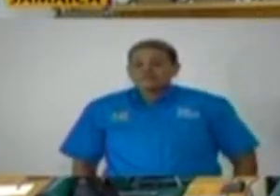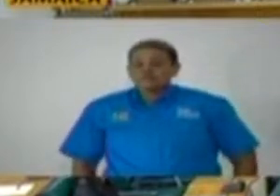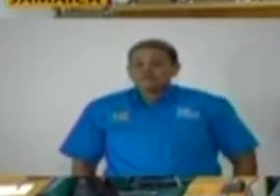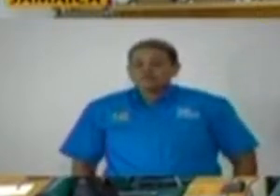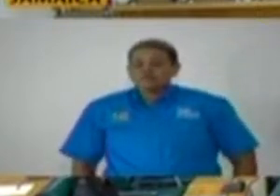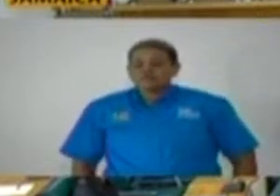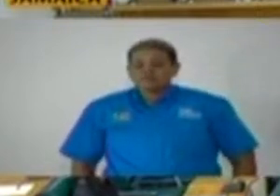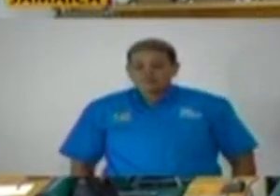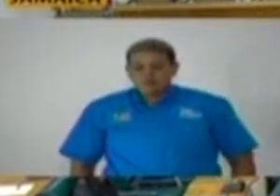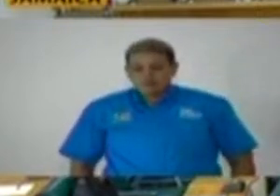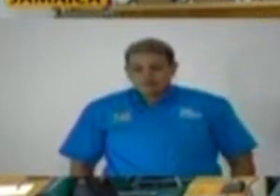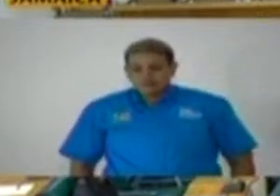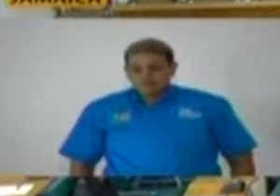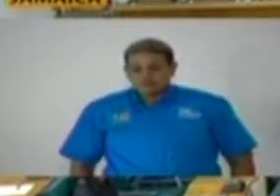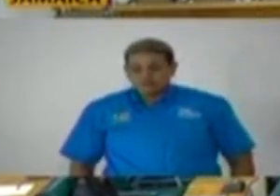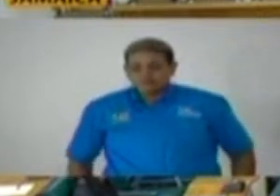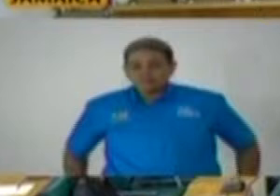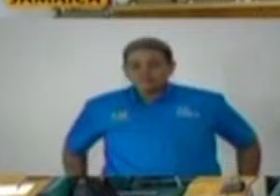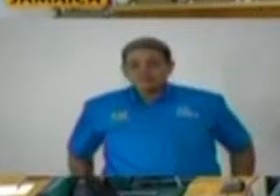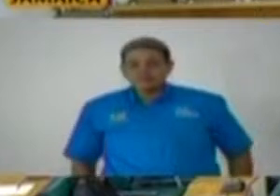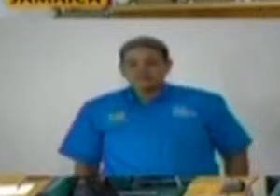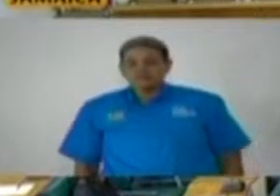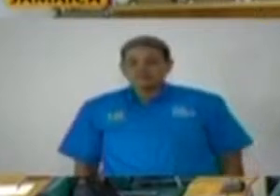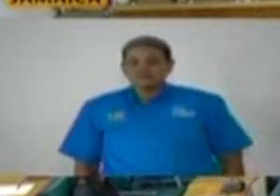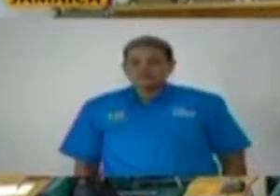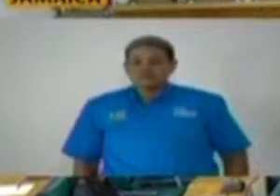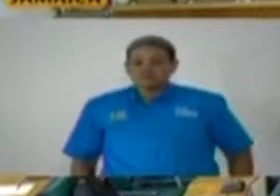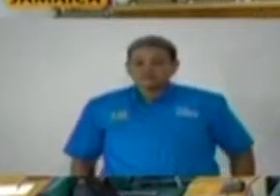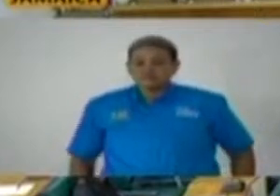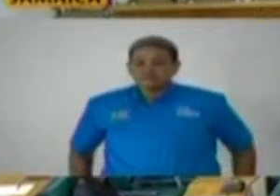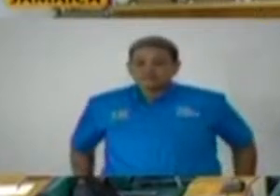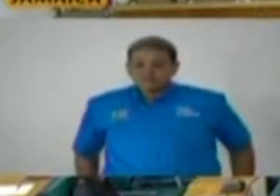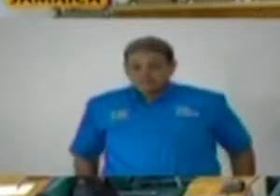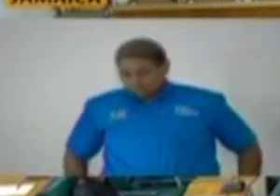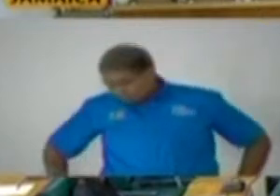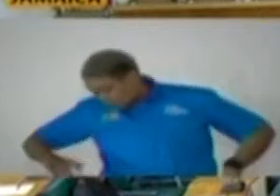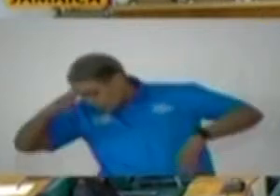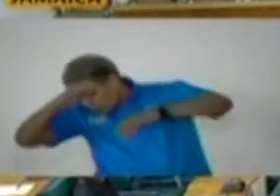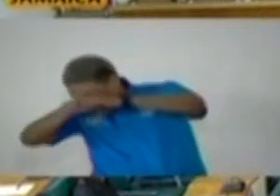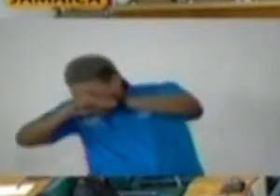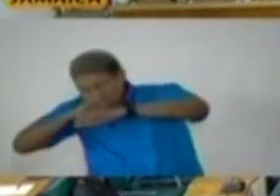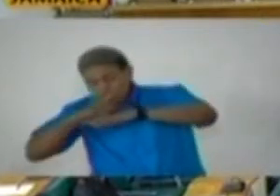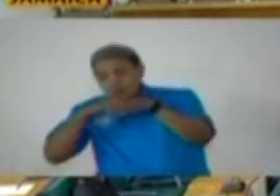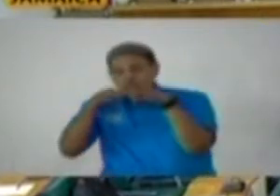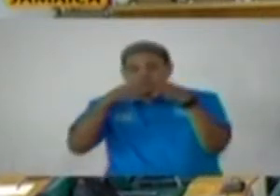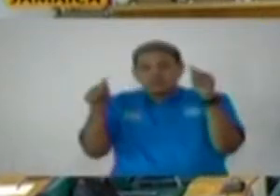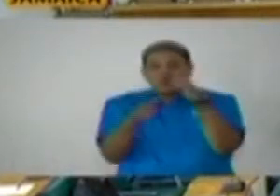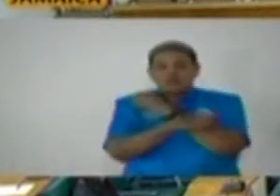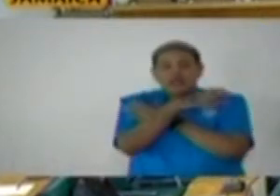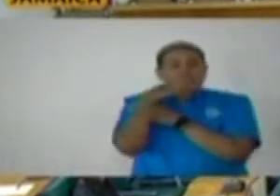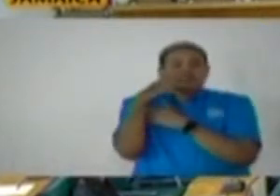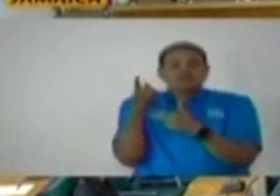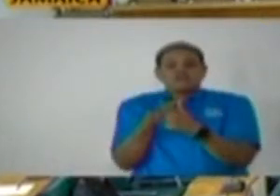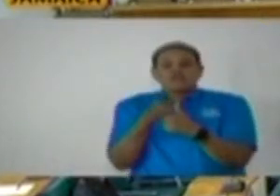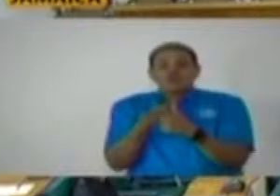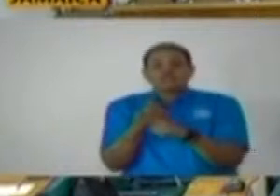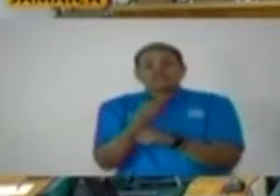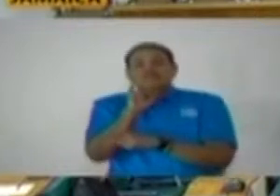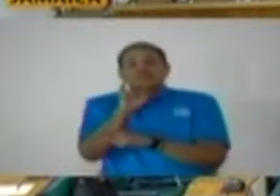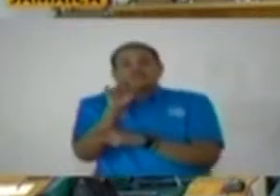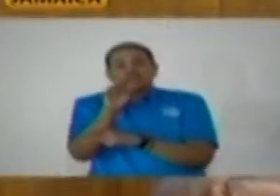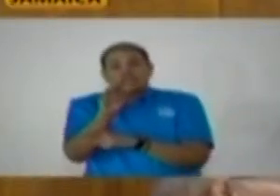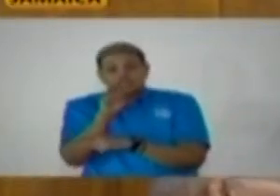Sit the water. Madam Speaker, there are 3 areas that I want to highlight under agriculture. The first is